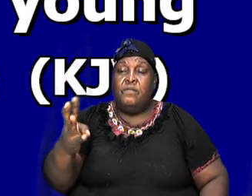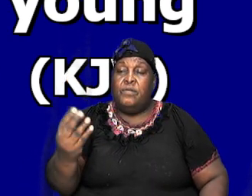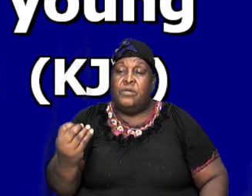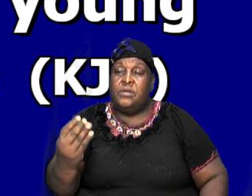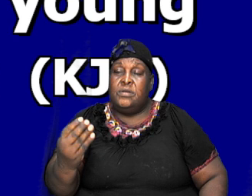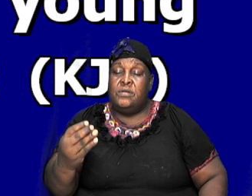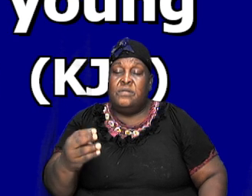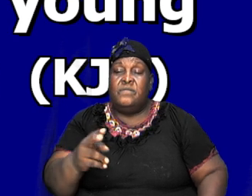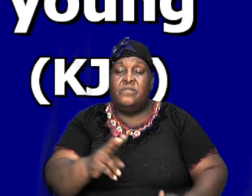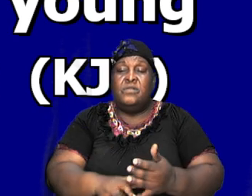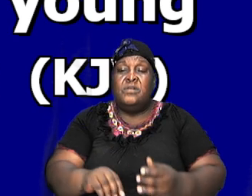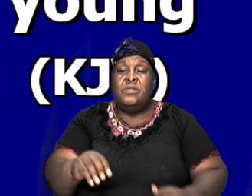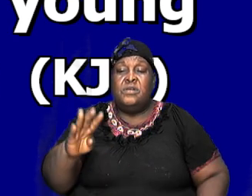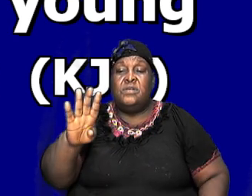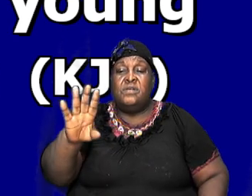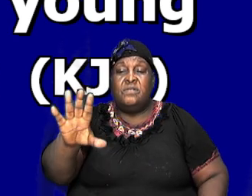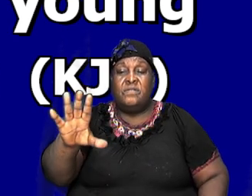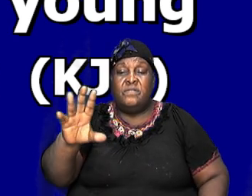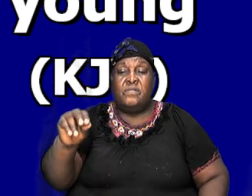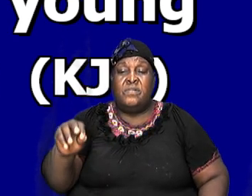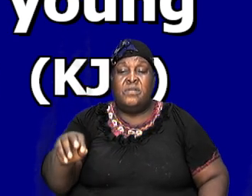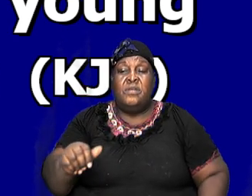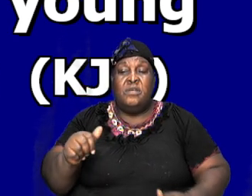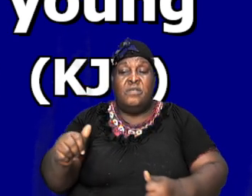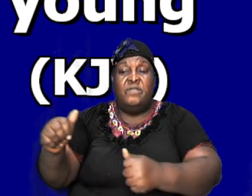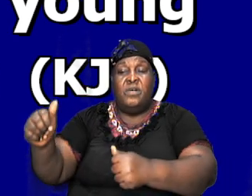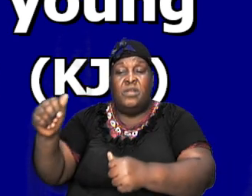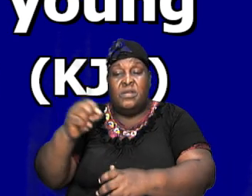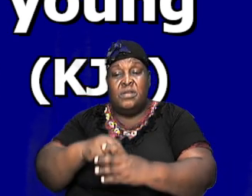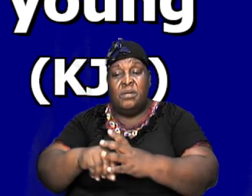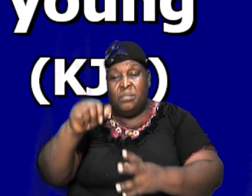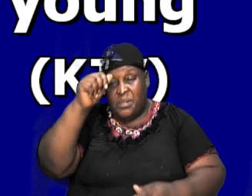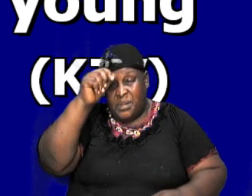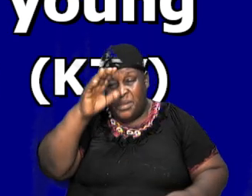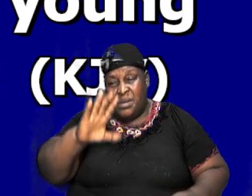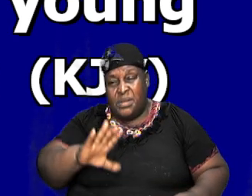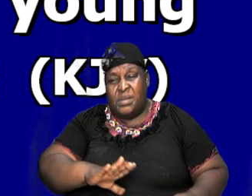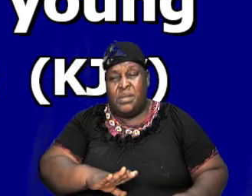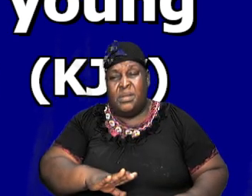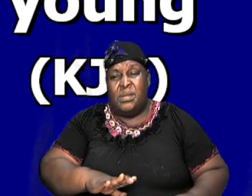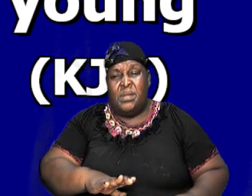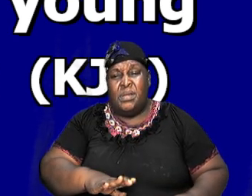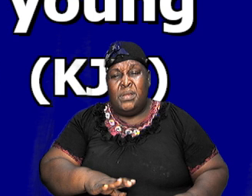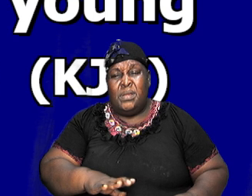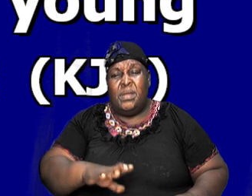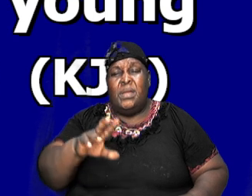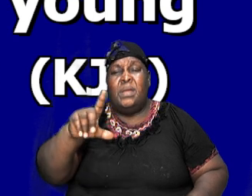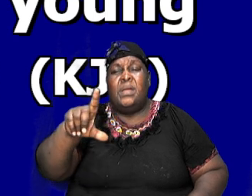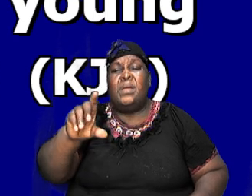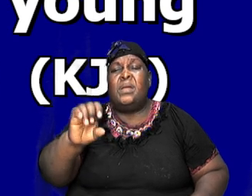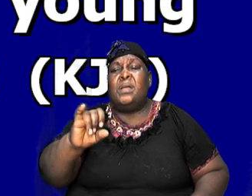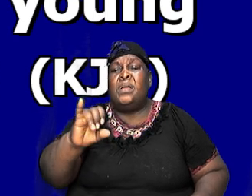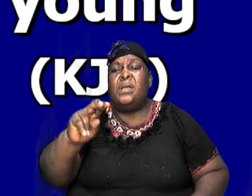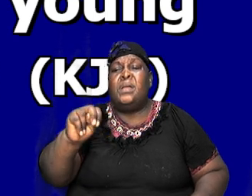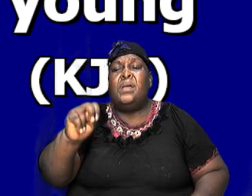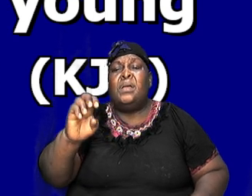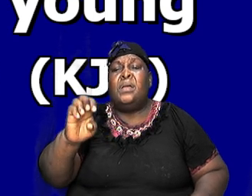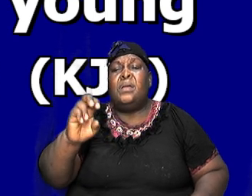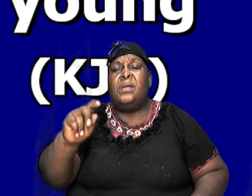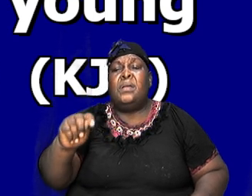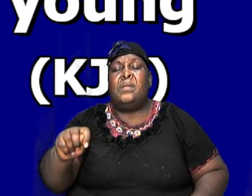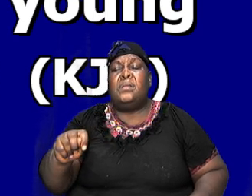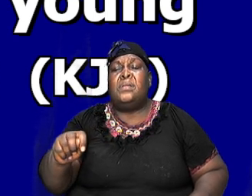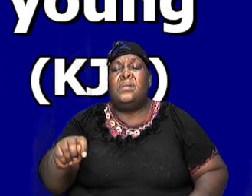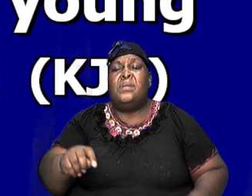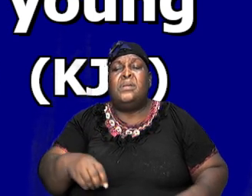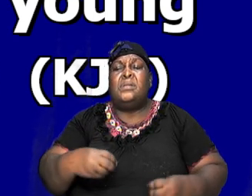it says, and there followed him a certain young man, having a linen cloth cast about his naked